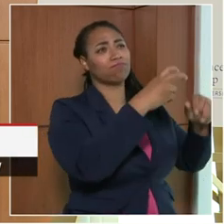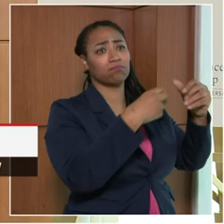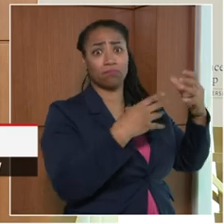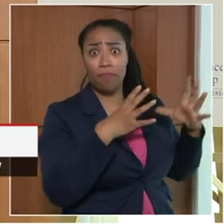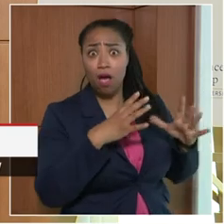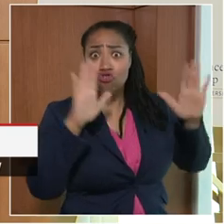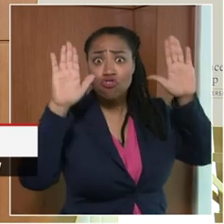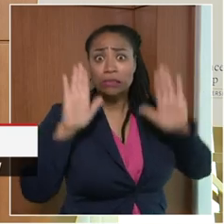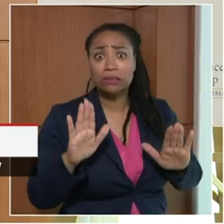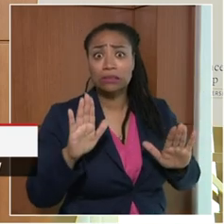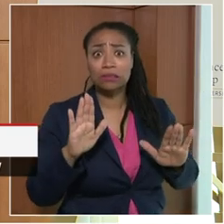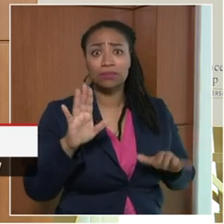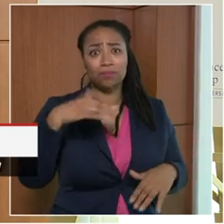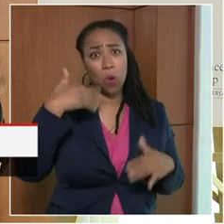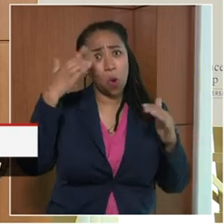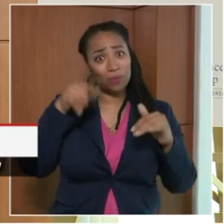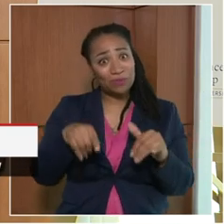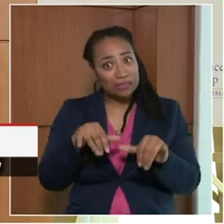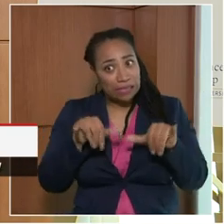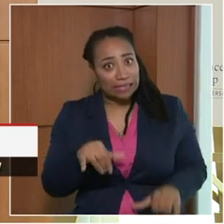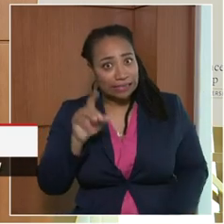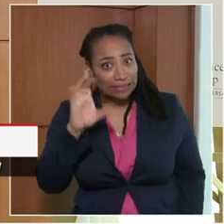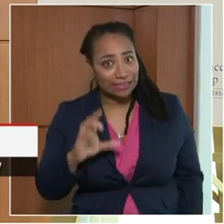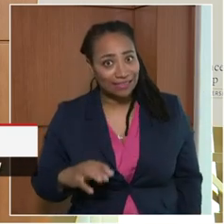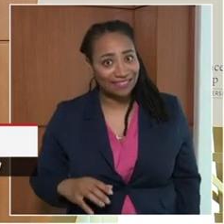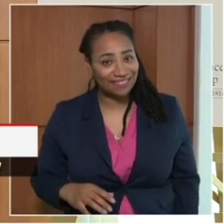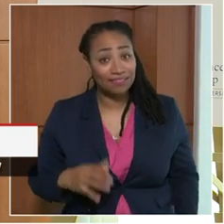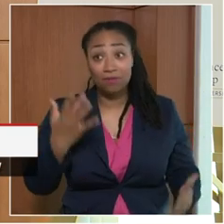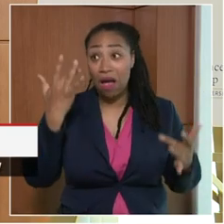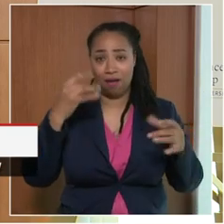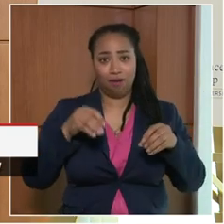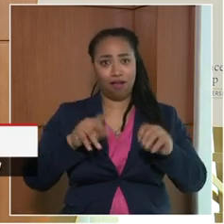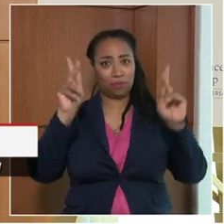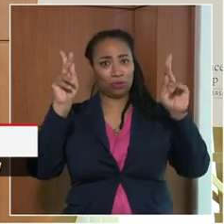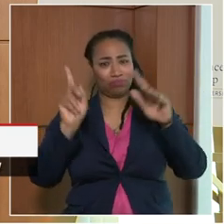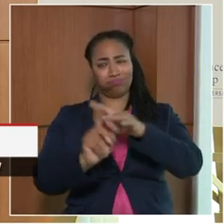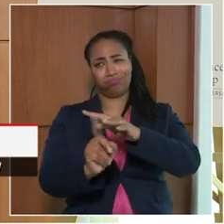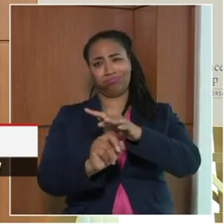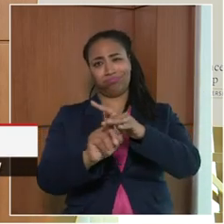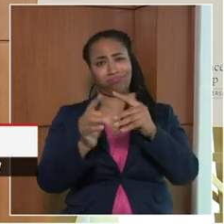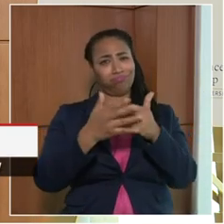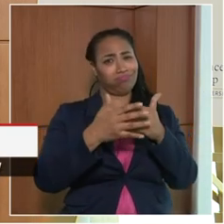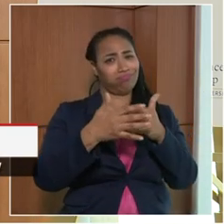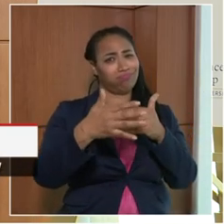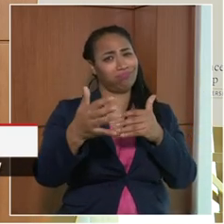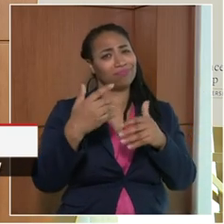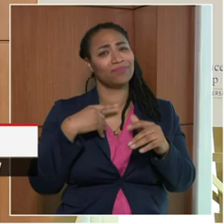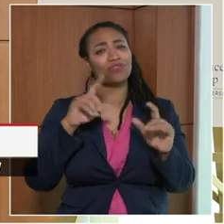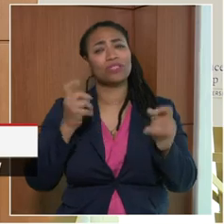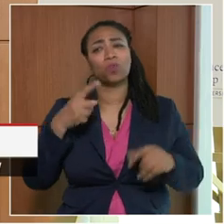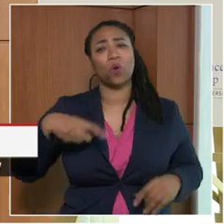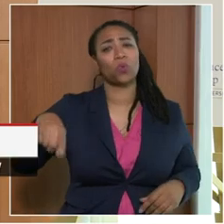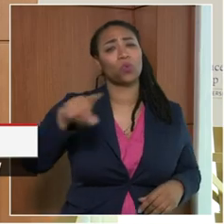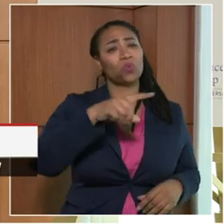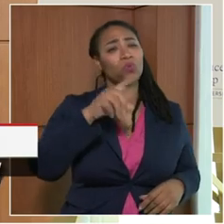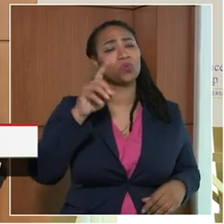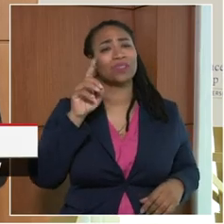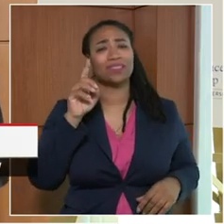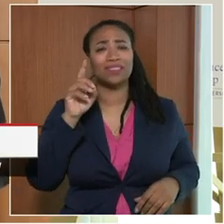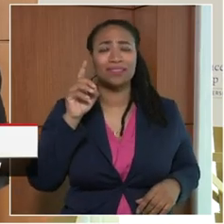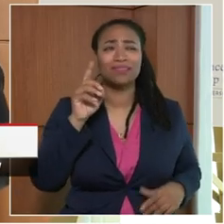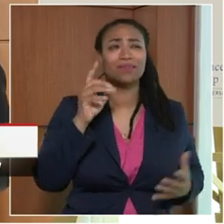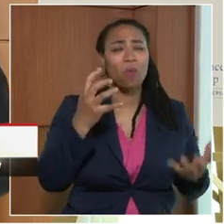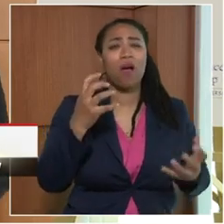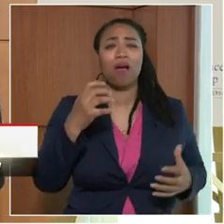lot of opportunity. But more than that, we want you to be able to raise your families right here in Washington, DC. So congratulations and